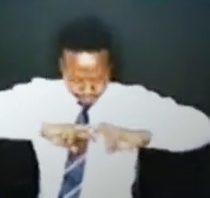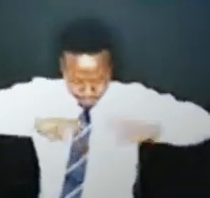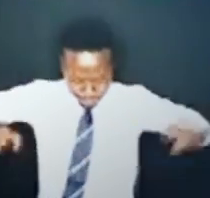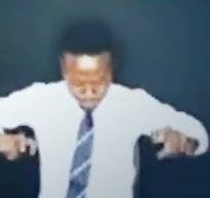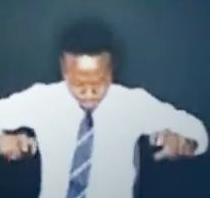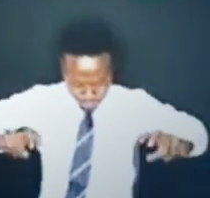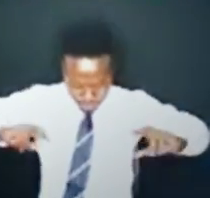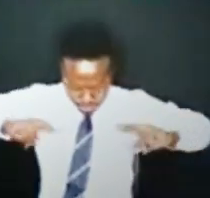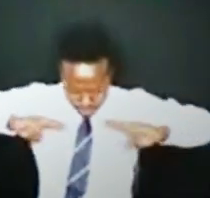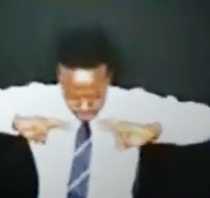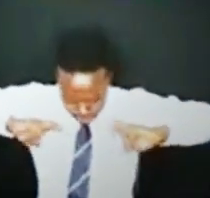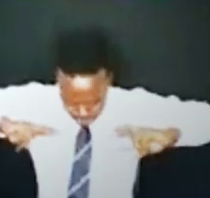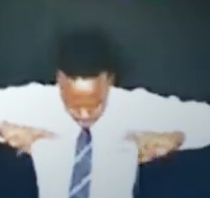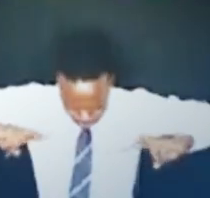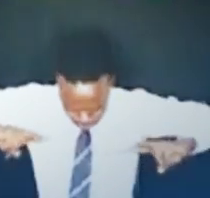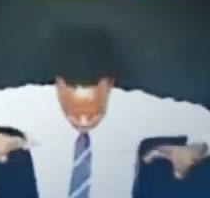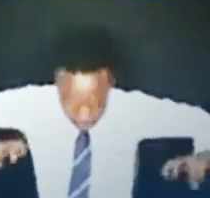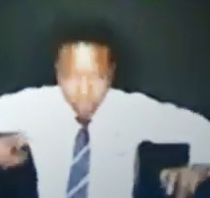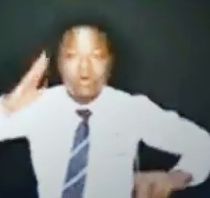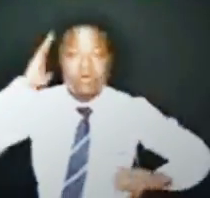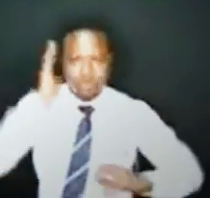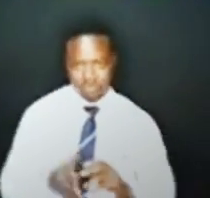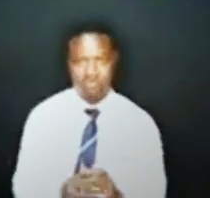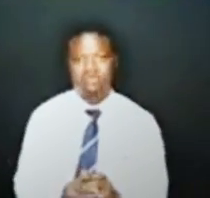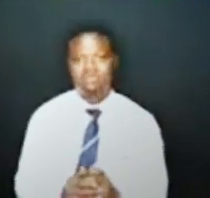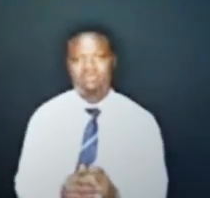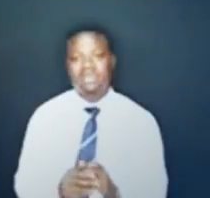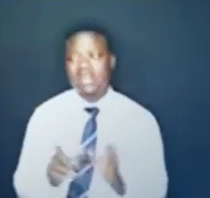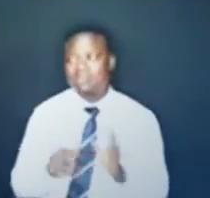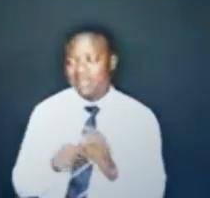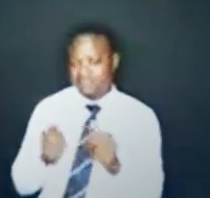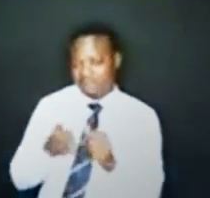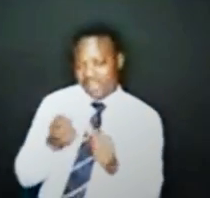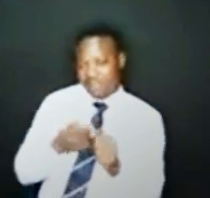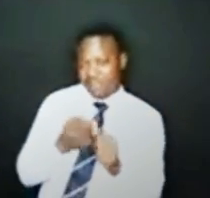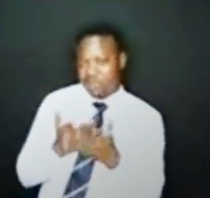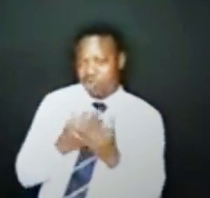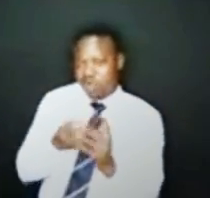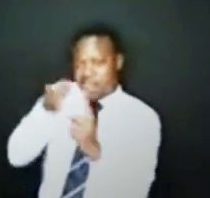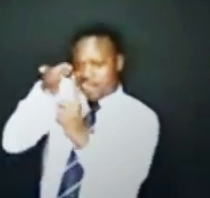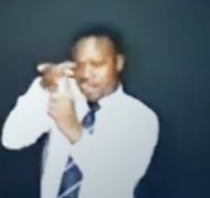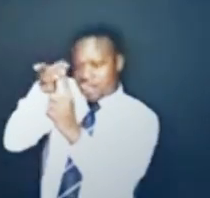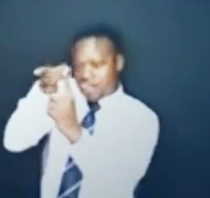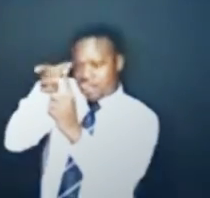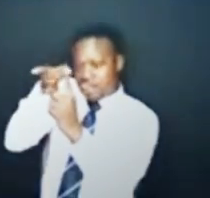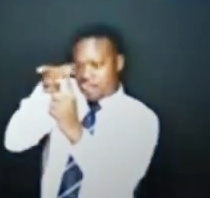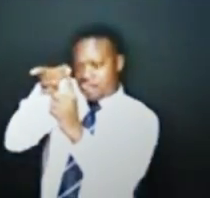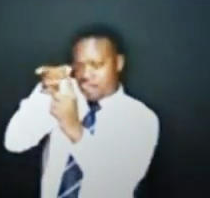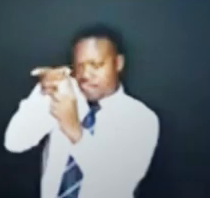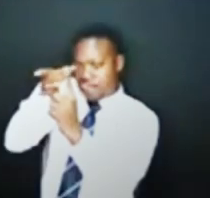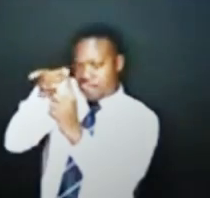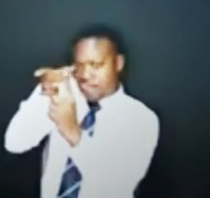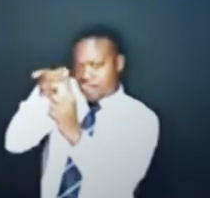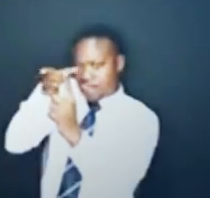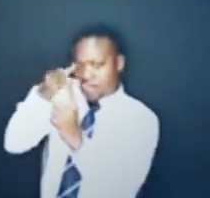operation. But I would like to give you some anesthesia. At